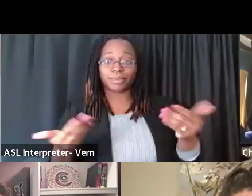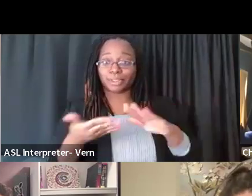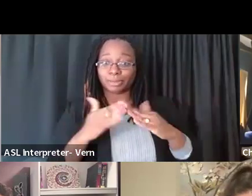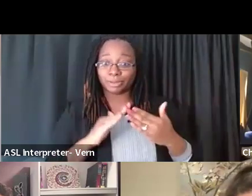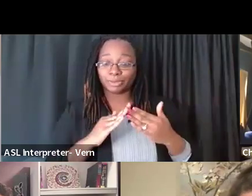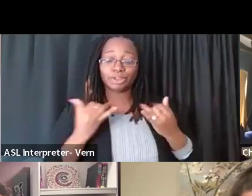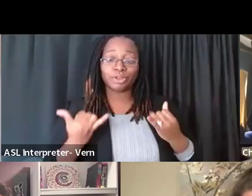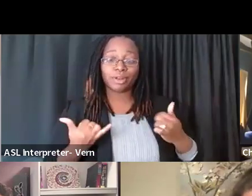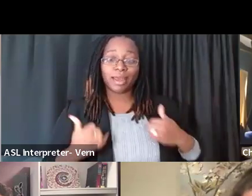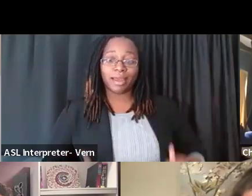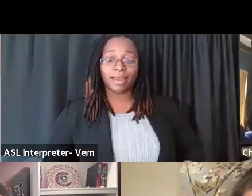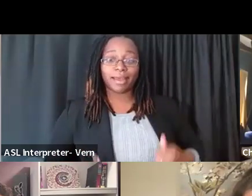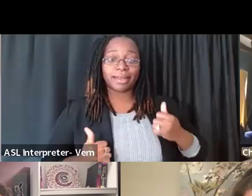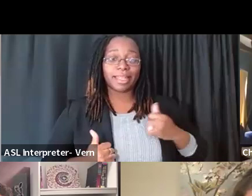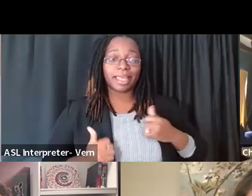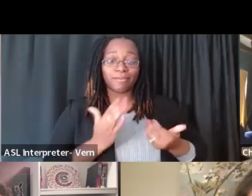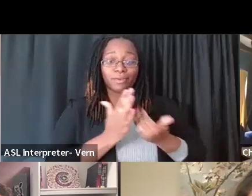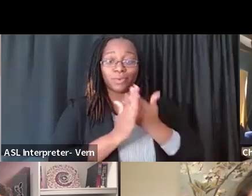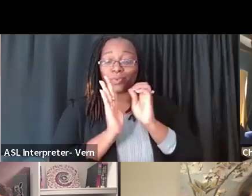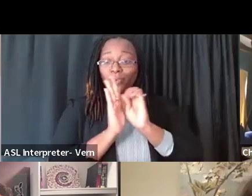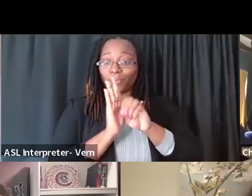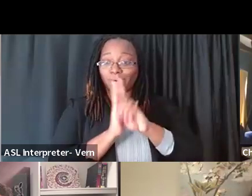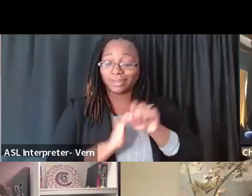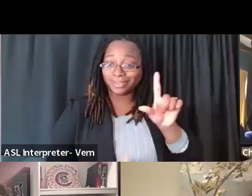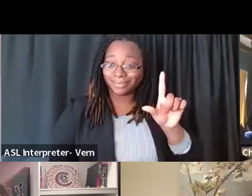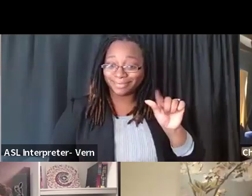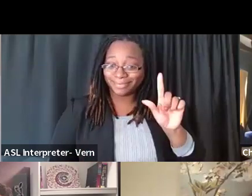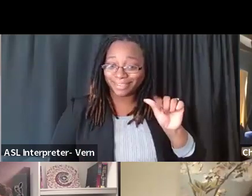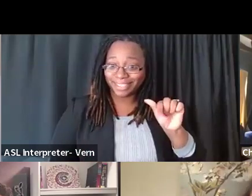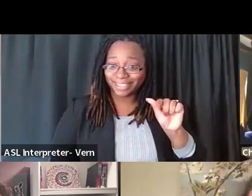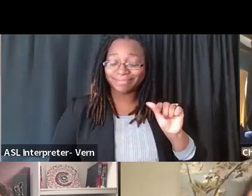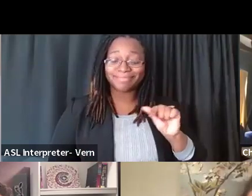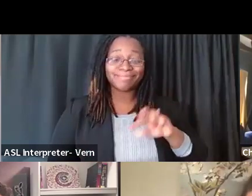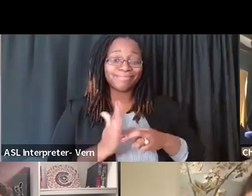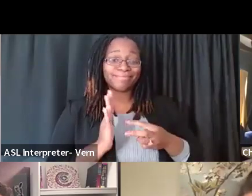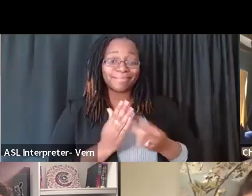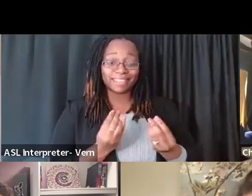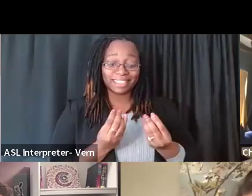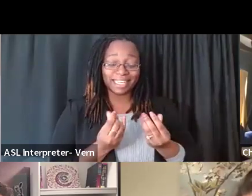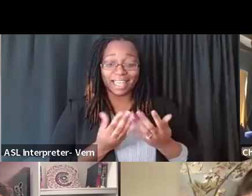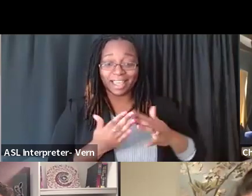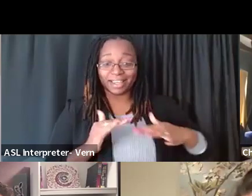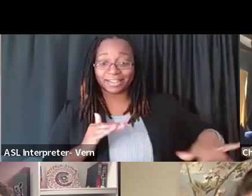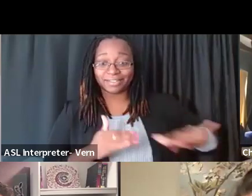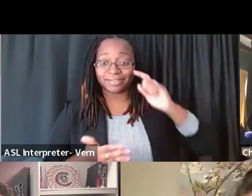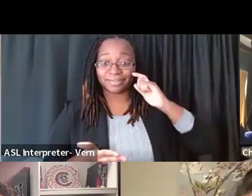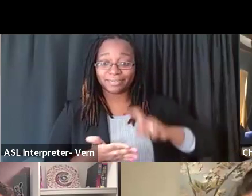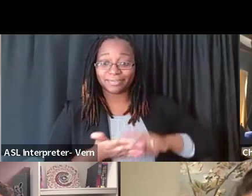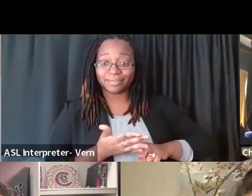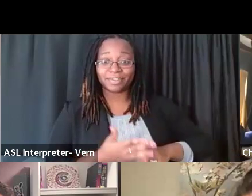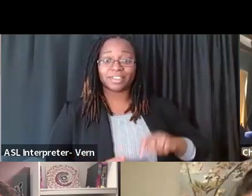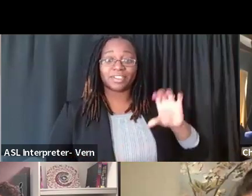Currently, I am in New Orleans, Louisiana. And so this land acknowledgement is the Choctaw,